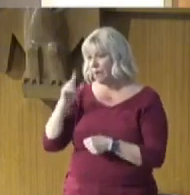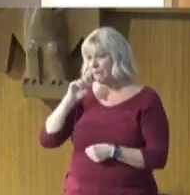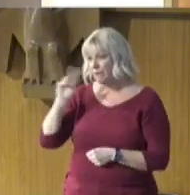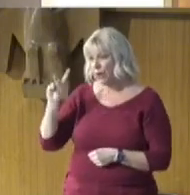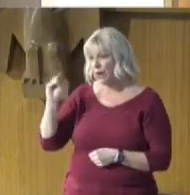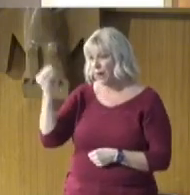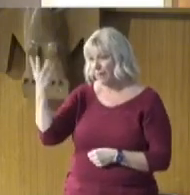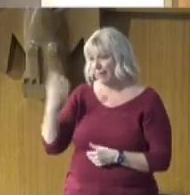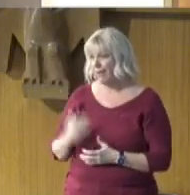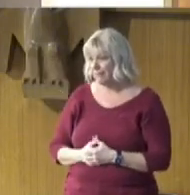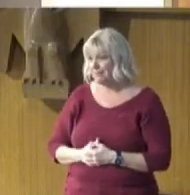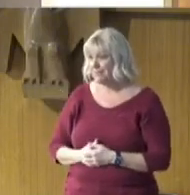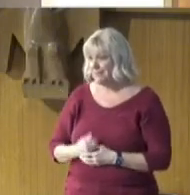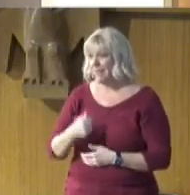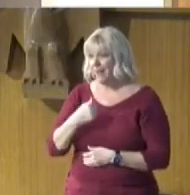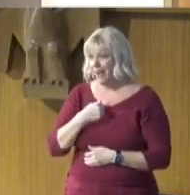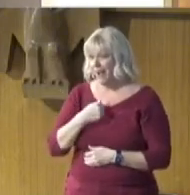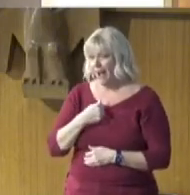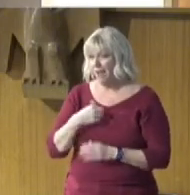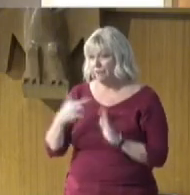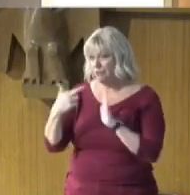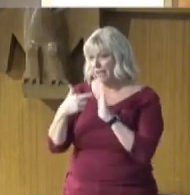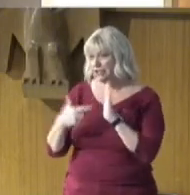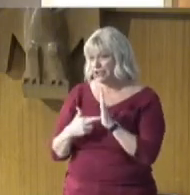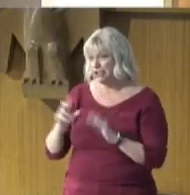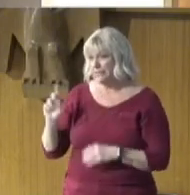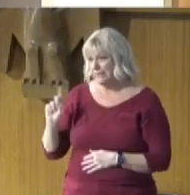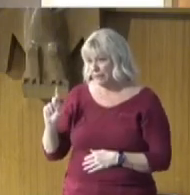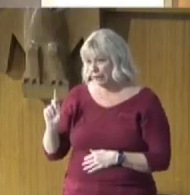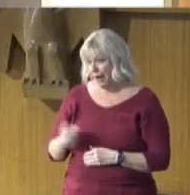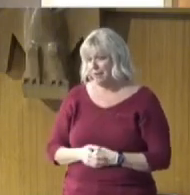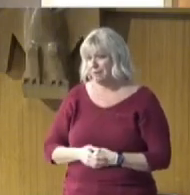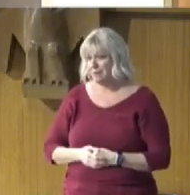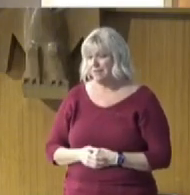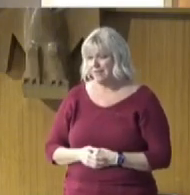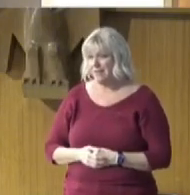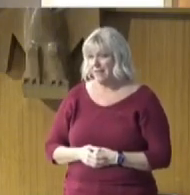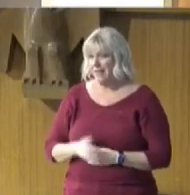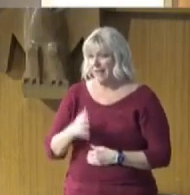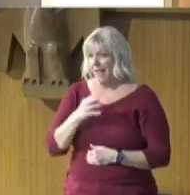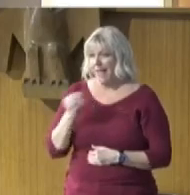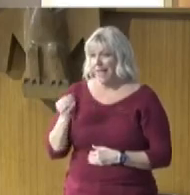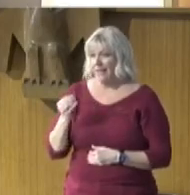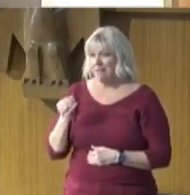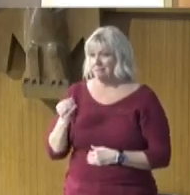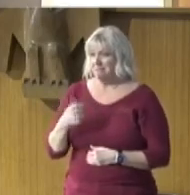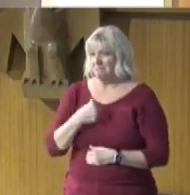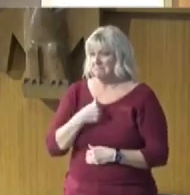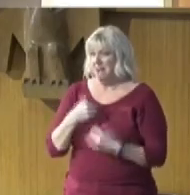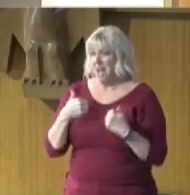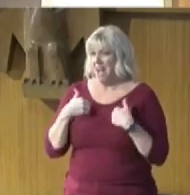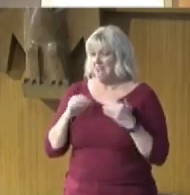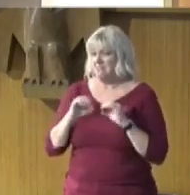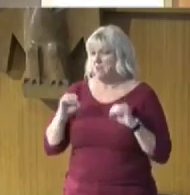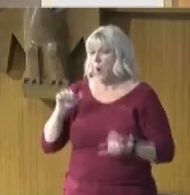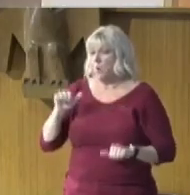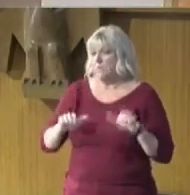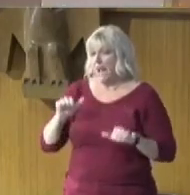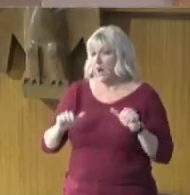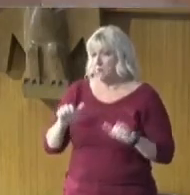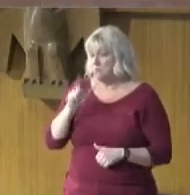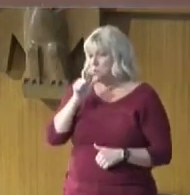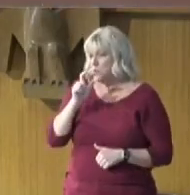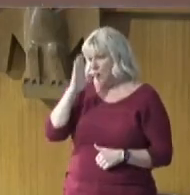Harris. I'm a registered Democrat, and I've had no question in my mind I would be voting for